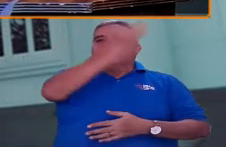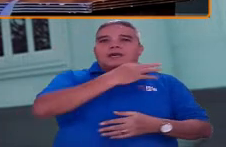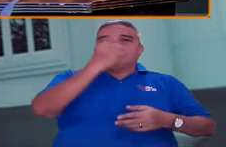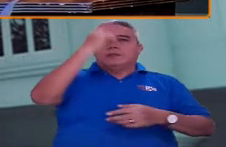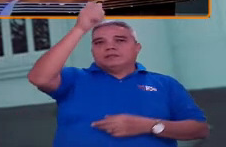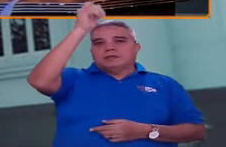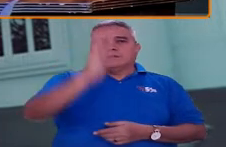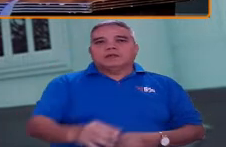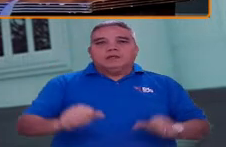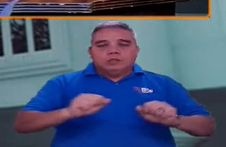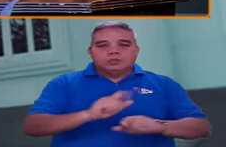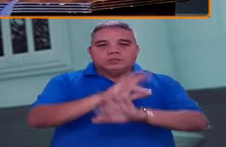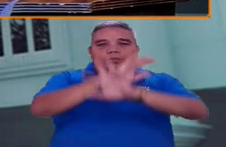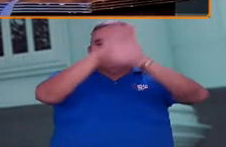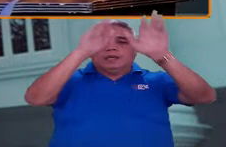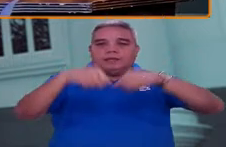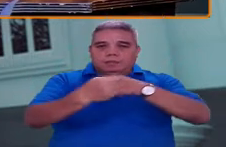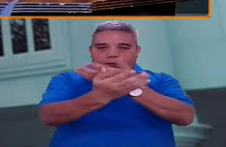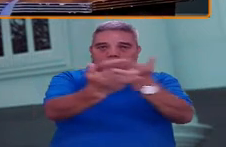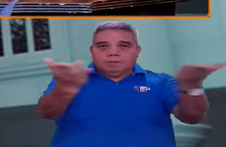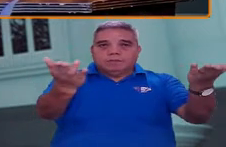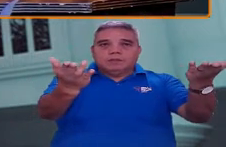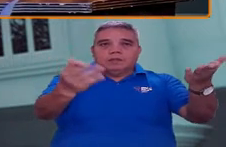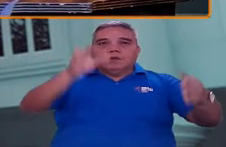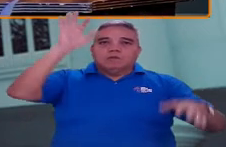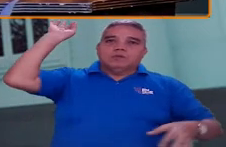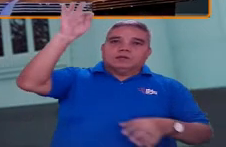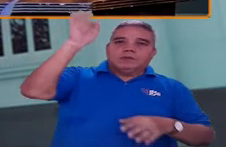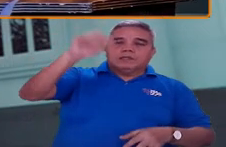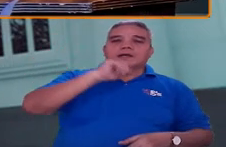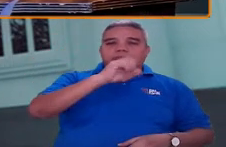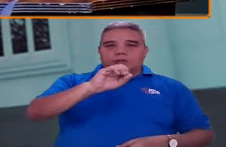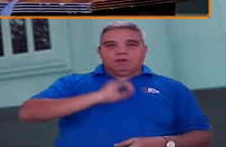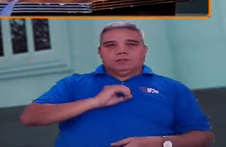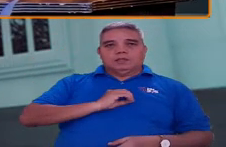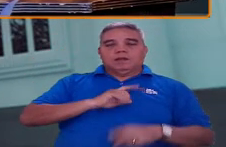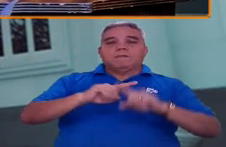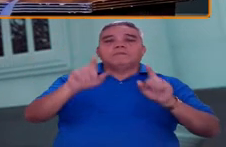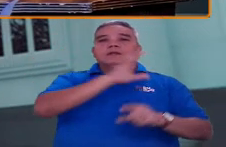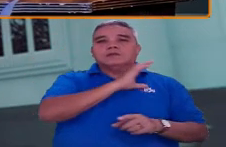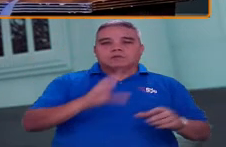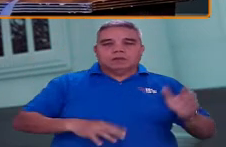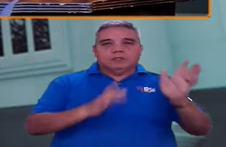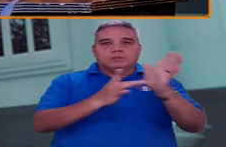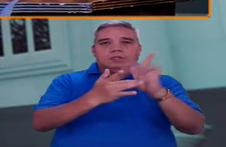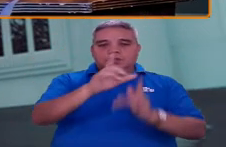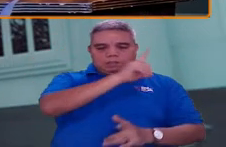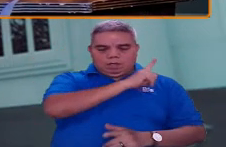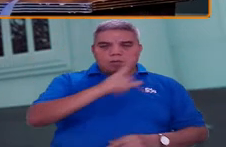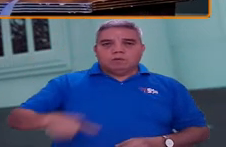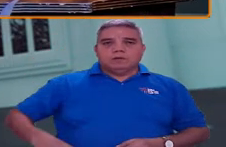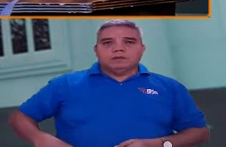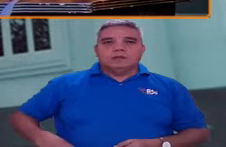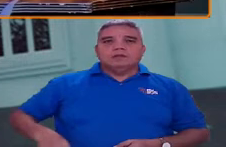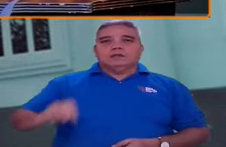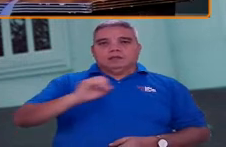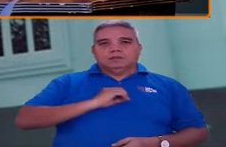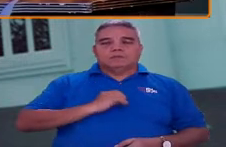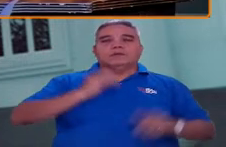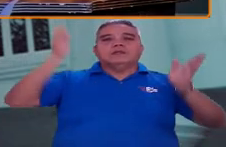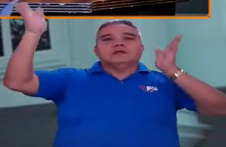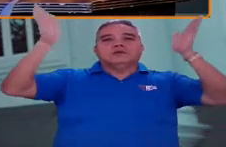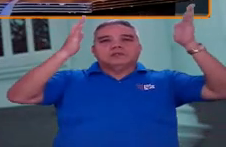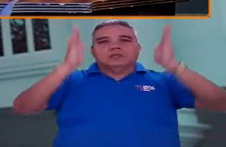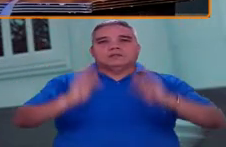God, should shine unto them. For we preach not ourselves, but Christ Jesus the Lord, and ourselves